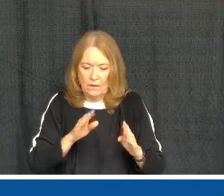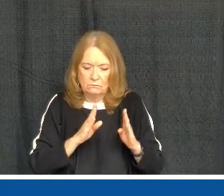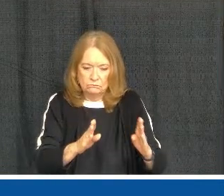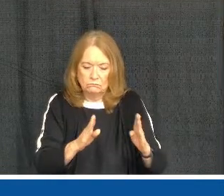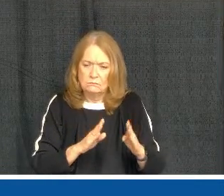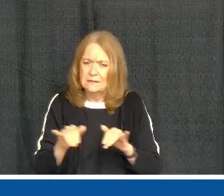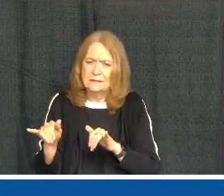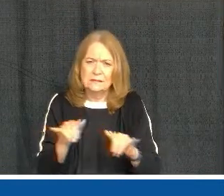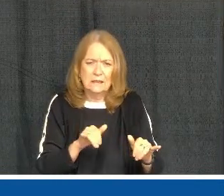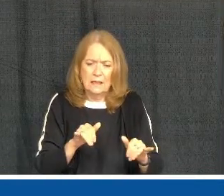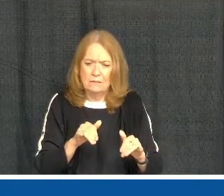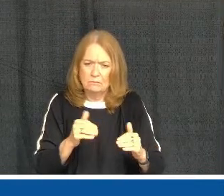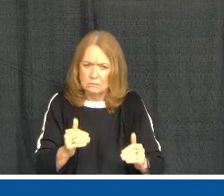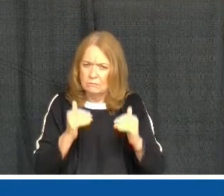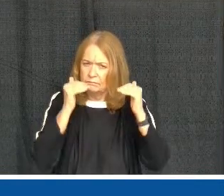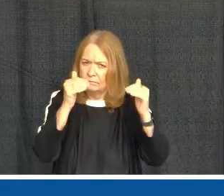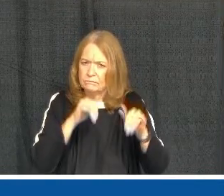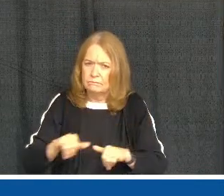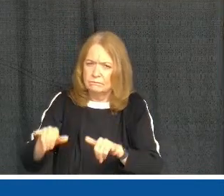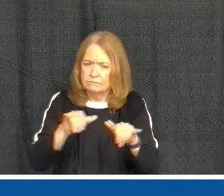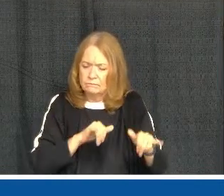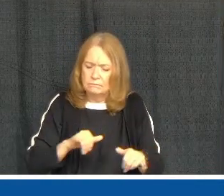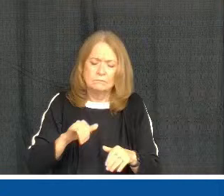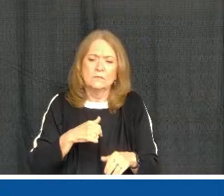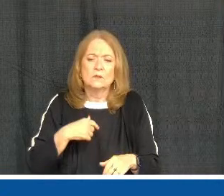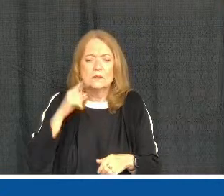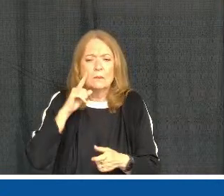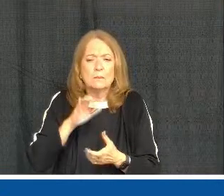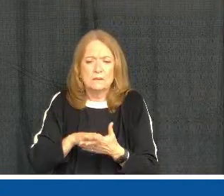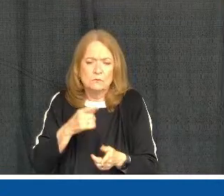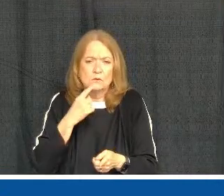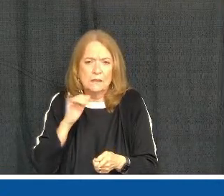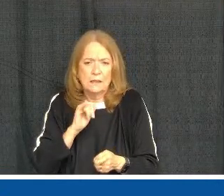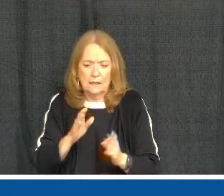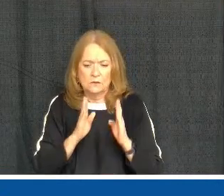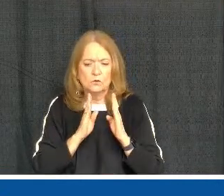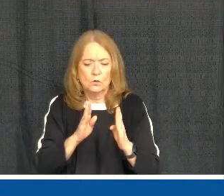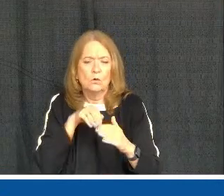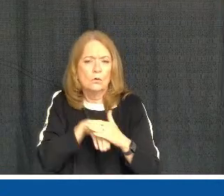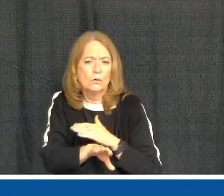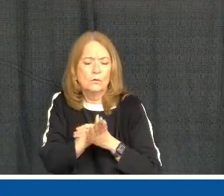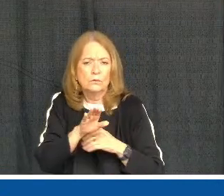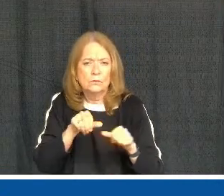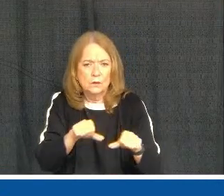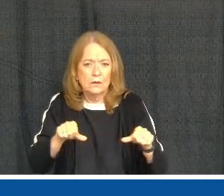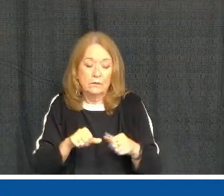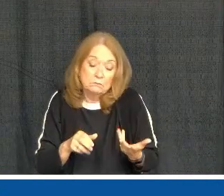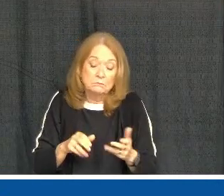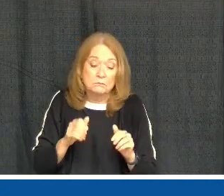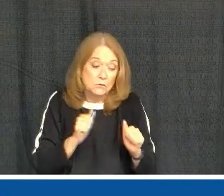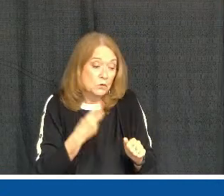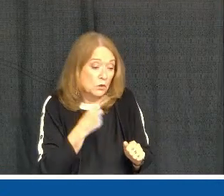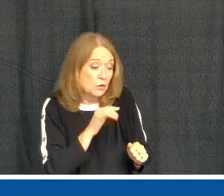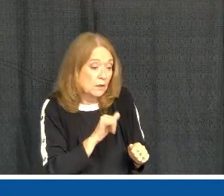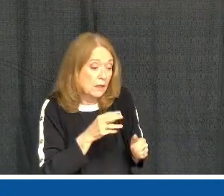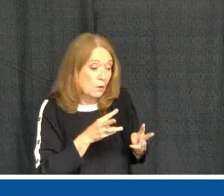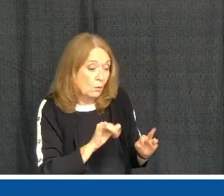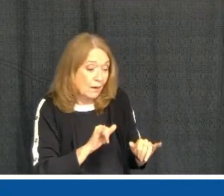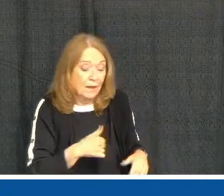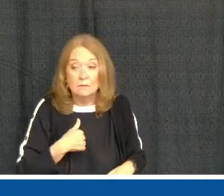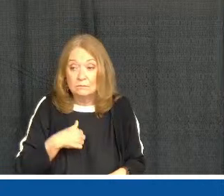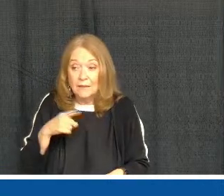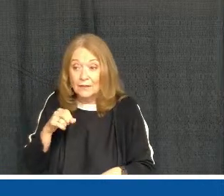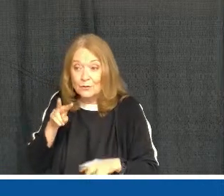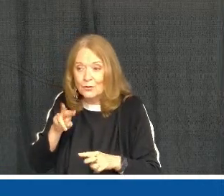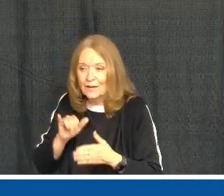quality standards that's been built, because I do believe, like I said, it's a corridor to the area. You could look at it that way. No, I absolutely do look at it